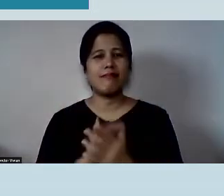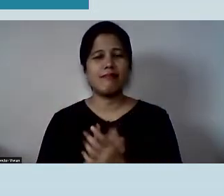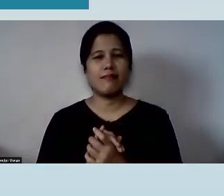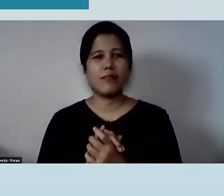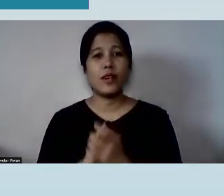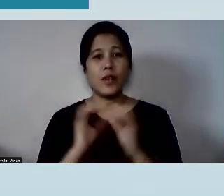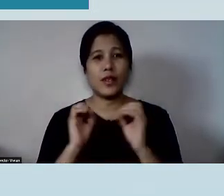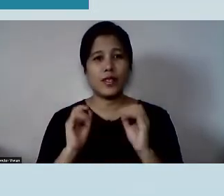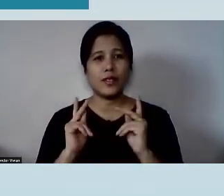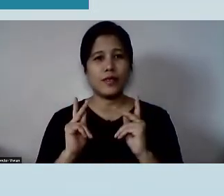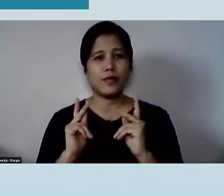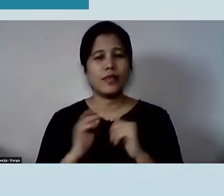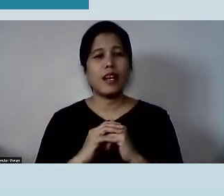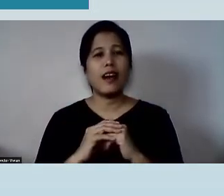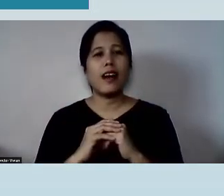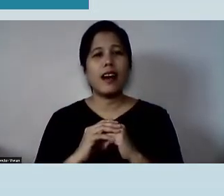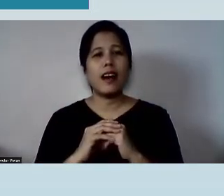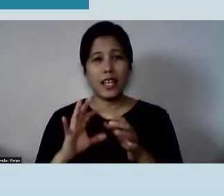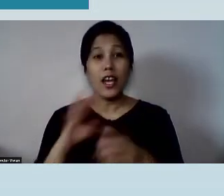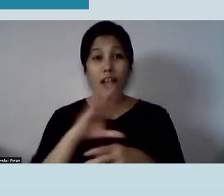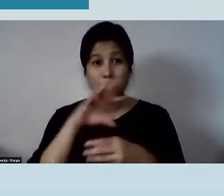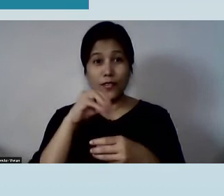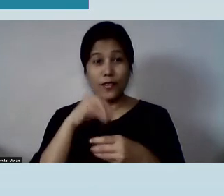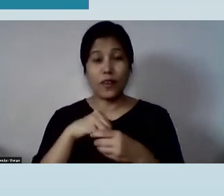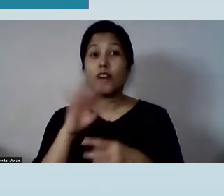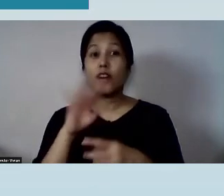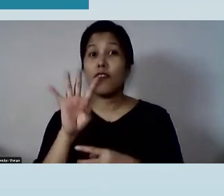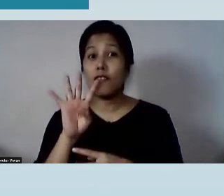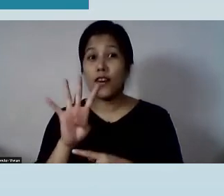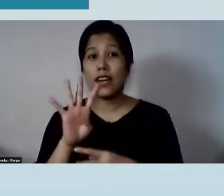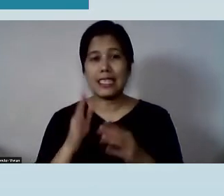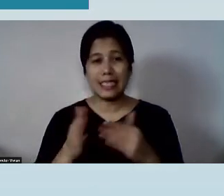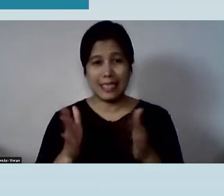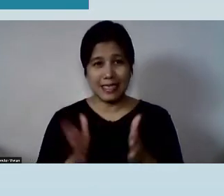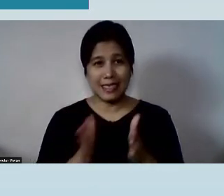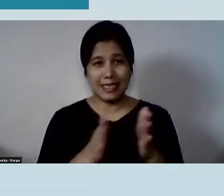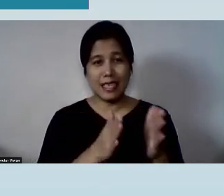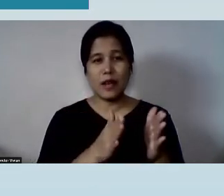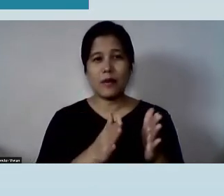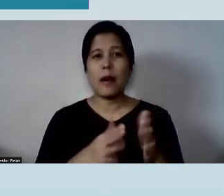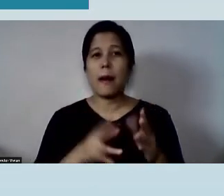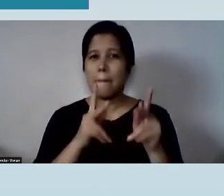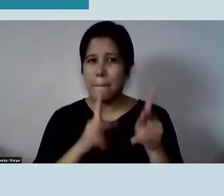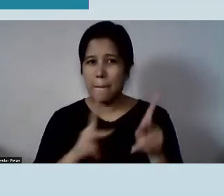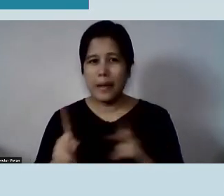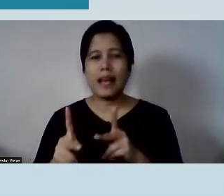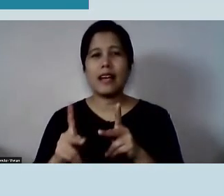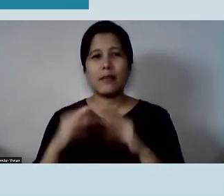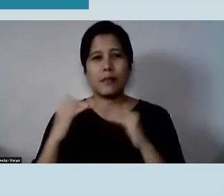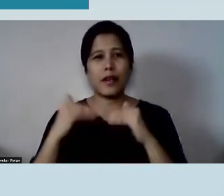Okay. It involves 4 steps. You have to plan, prioritize, schedule, and follow the plan.